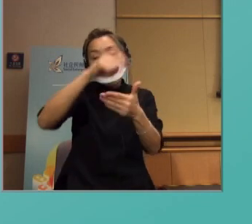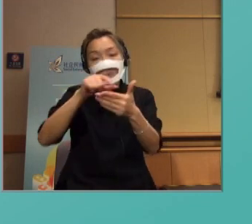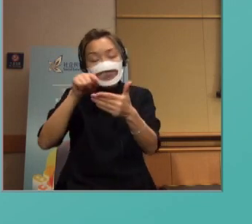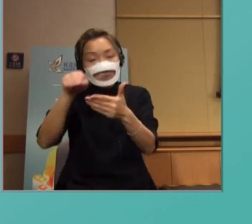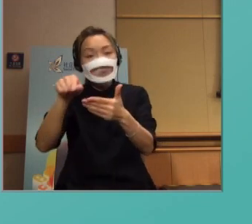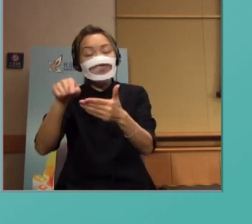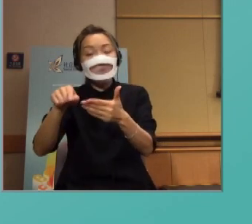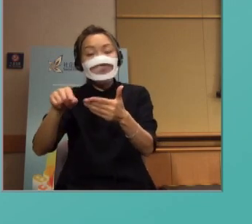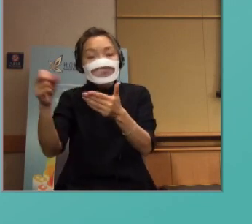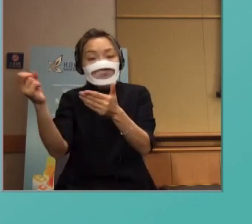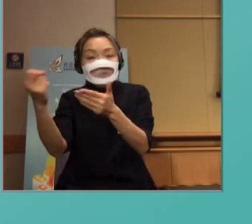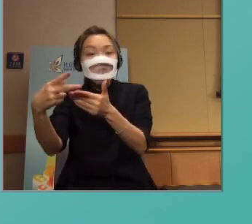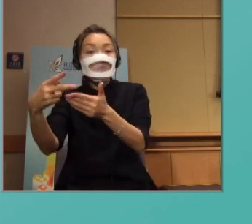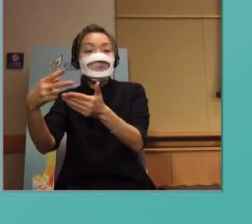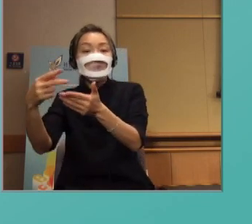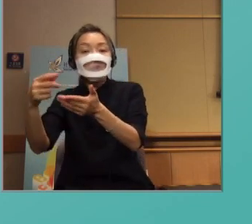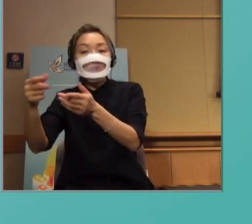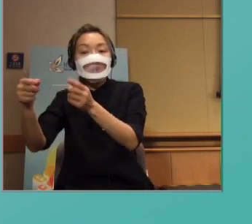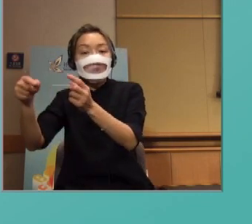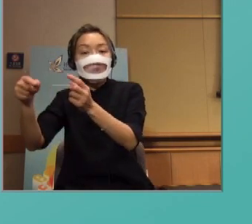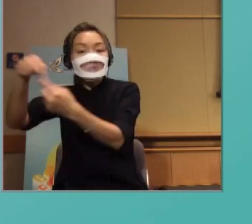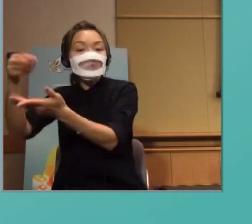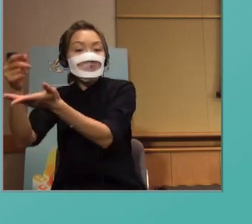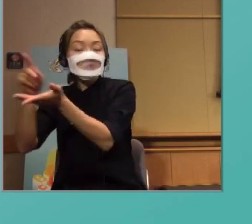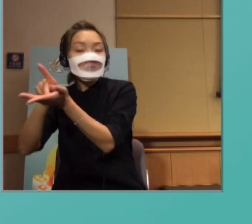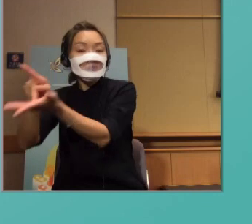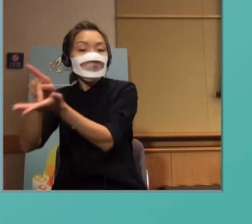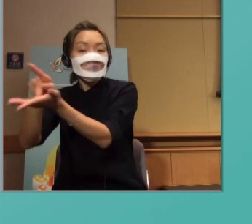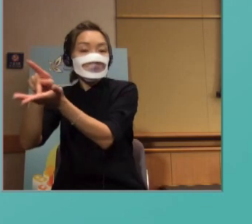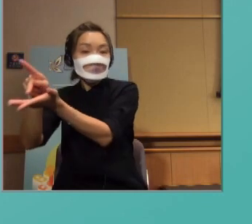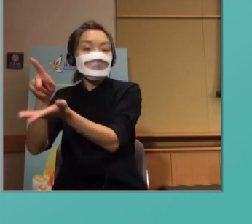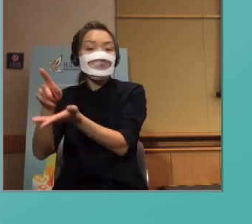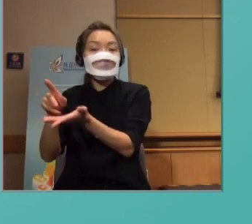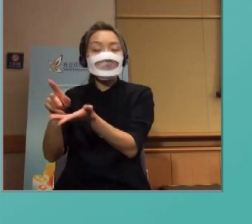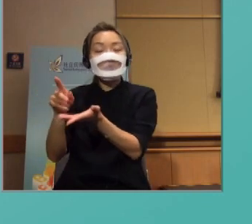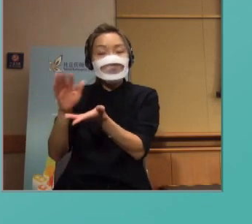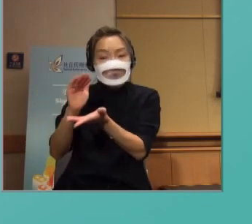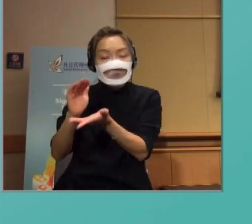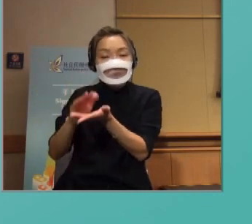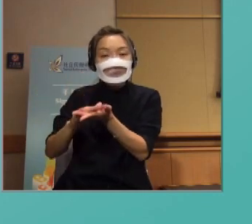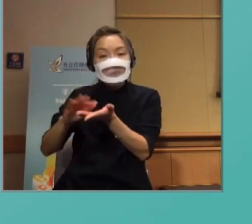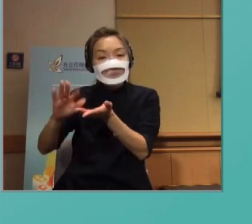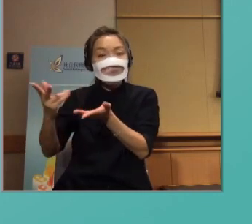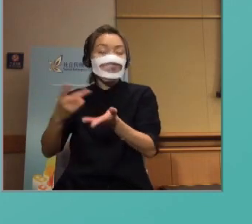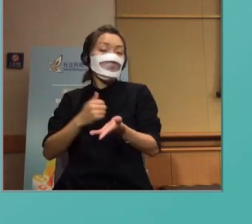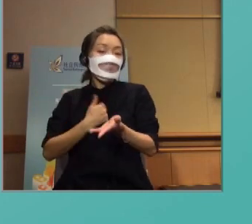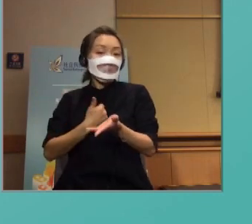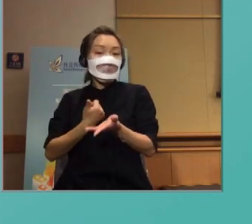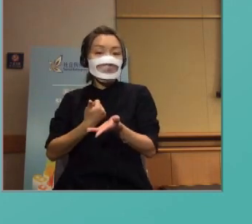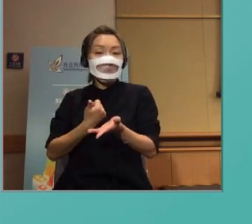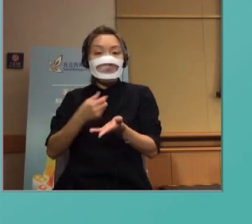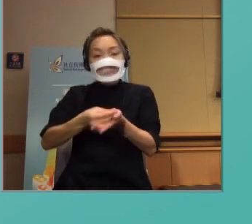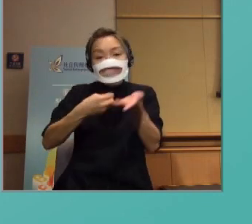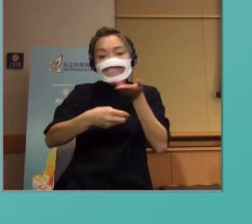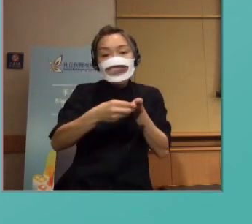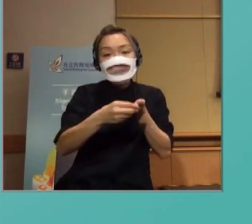generated, were able to sell it for the same kind of capital formation, generating literally 1 year's worth of their salary in their first NFT sale for the first six